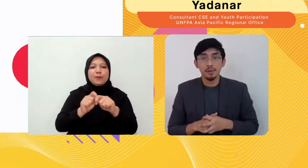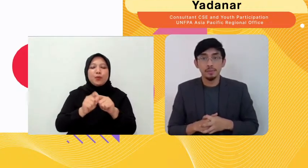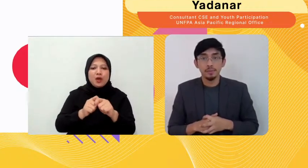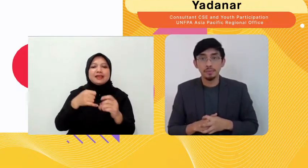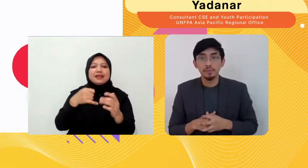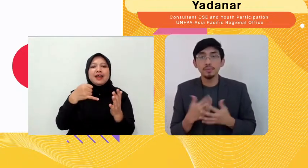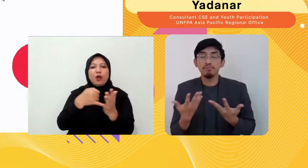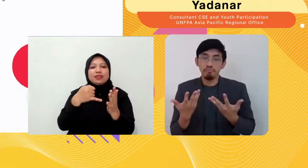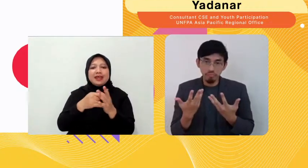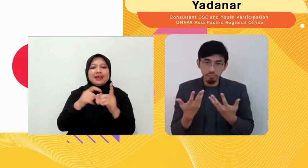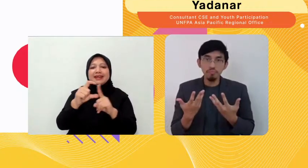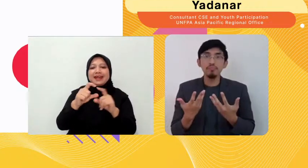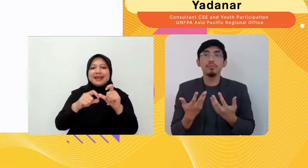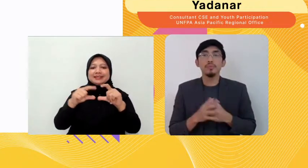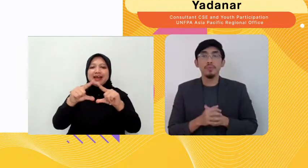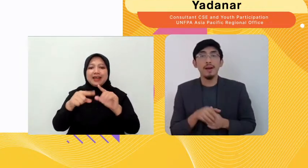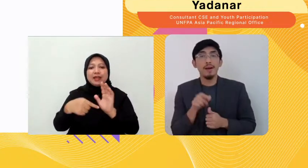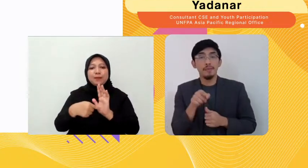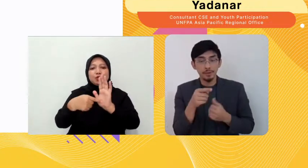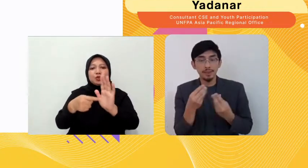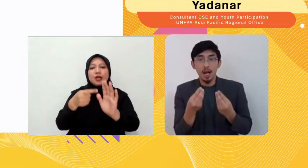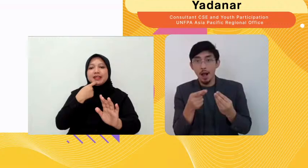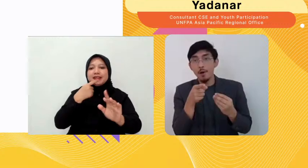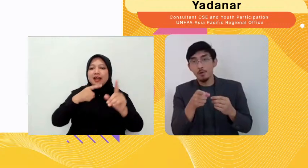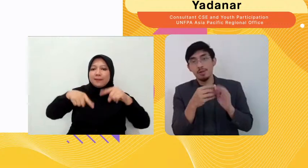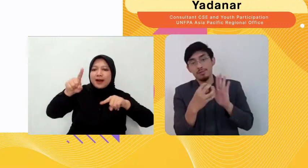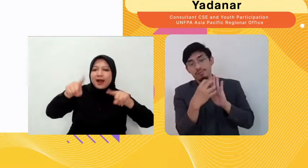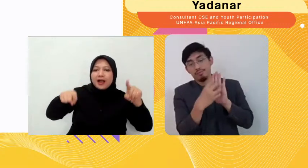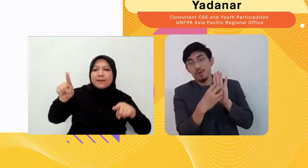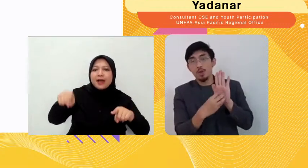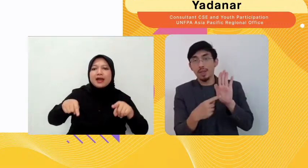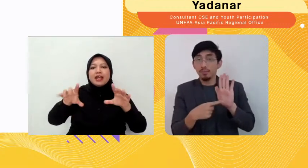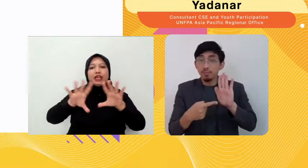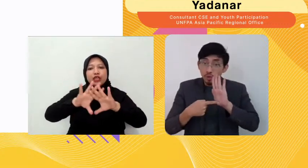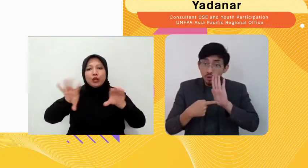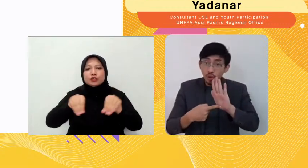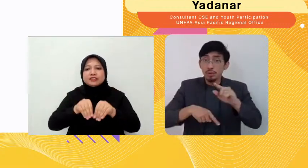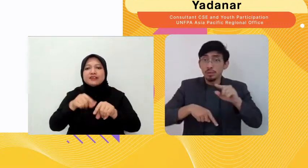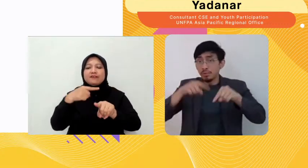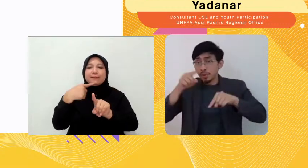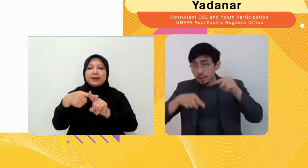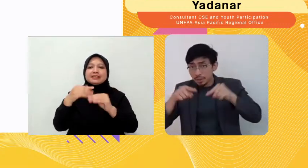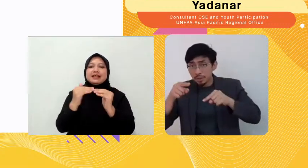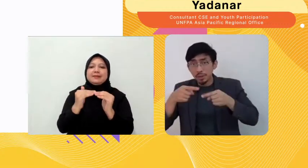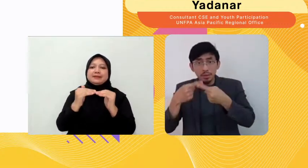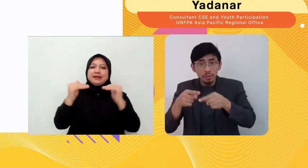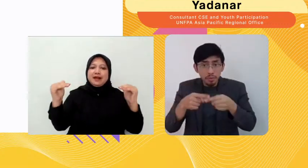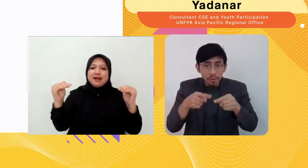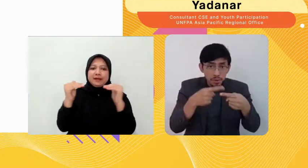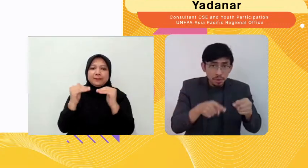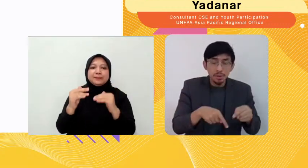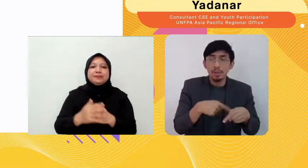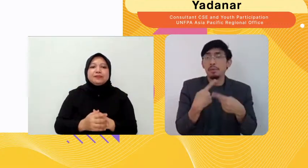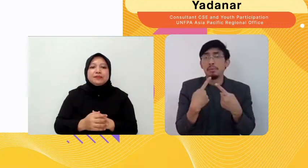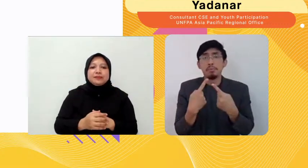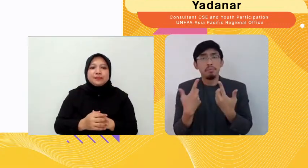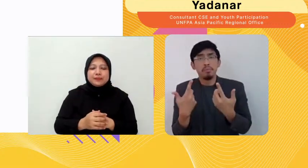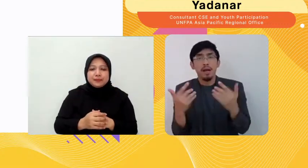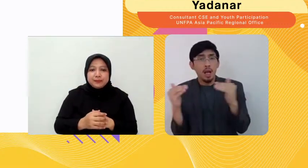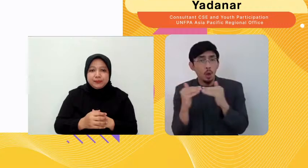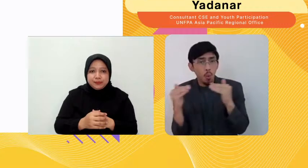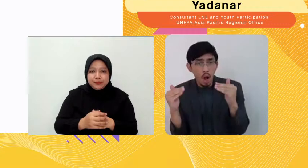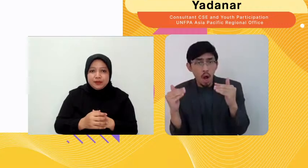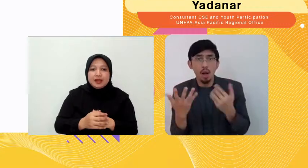and equity. So the last domain here is the